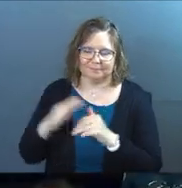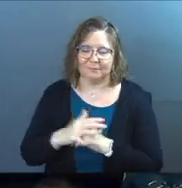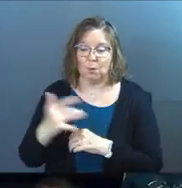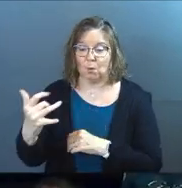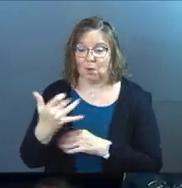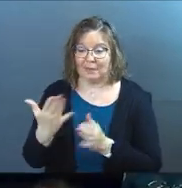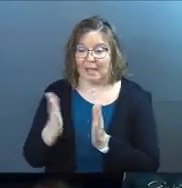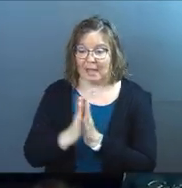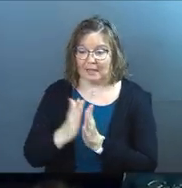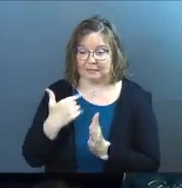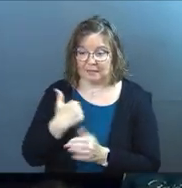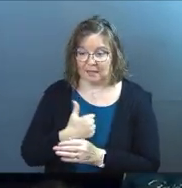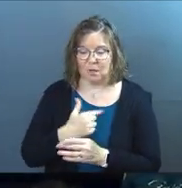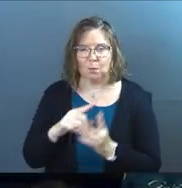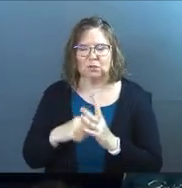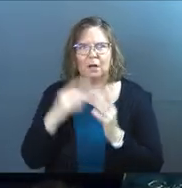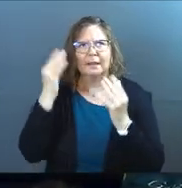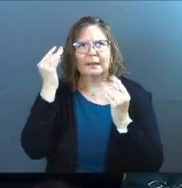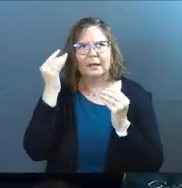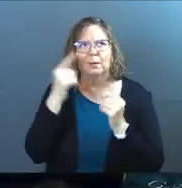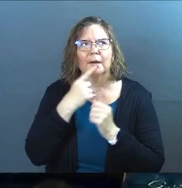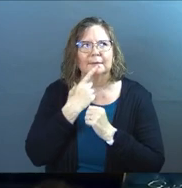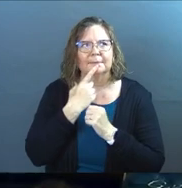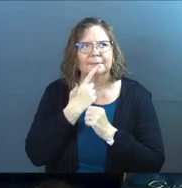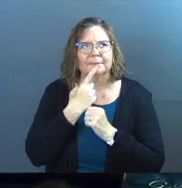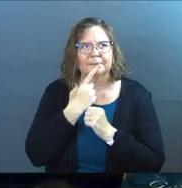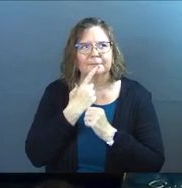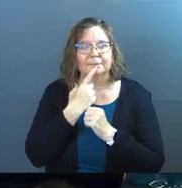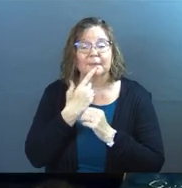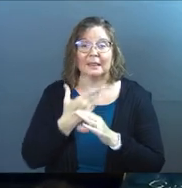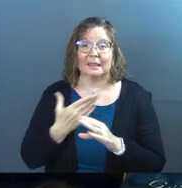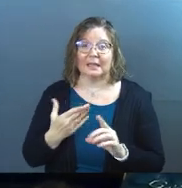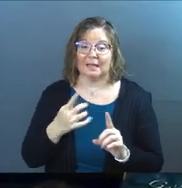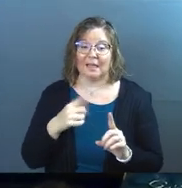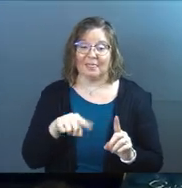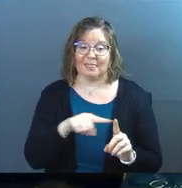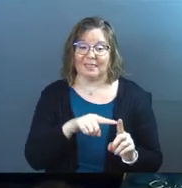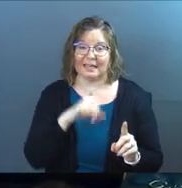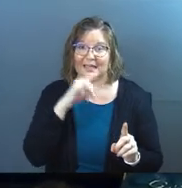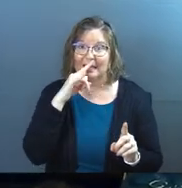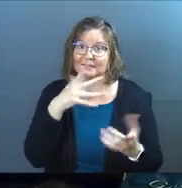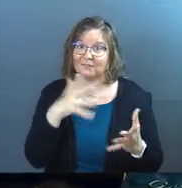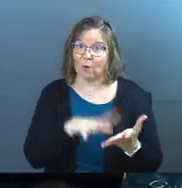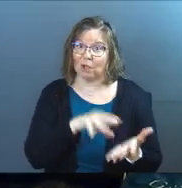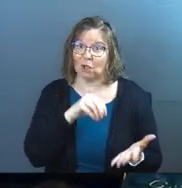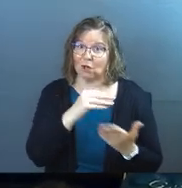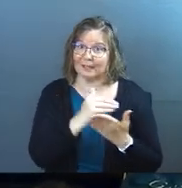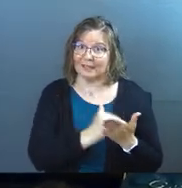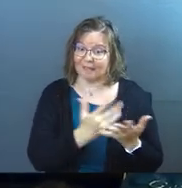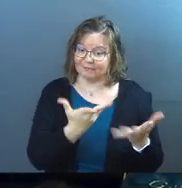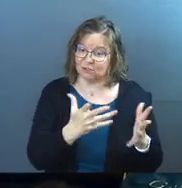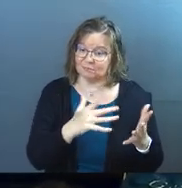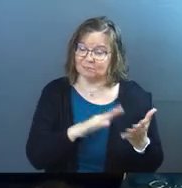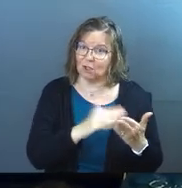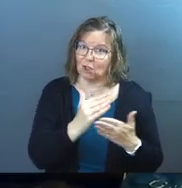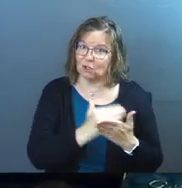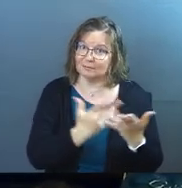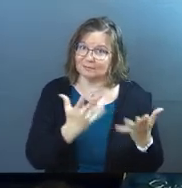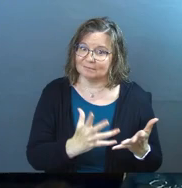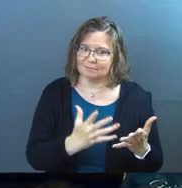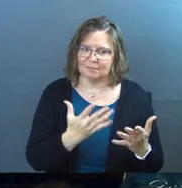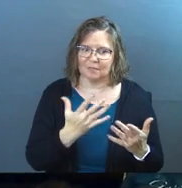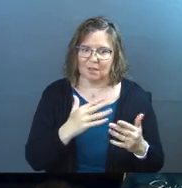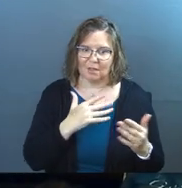when they called us and they asked us, we started to think about it. We're like, you know what? The thing is, they've learned the lesson we wanted them to learn.